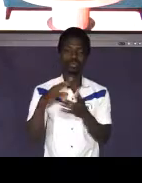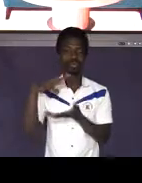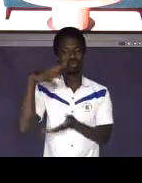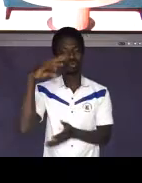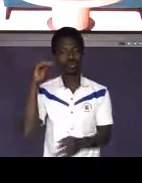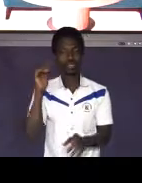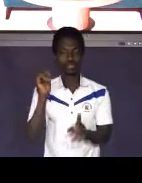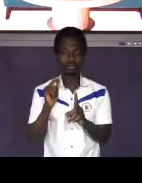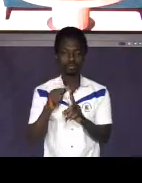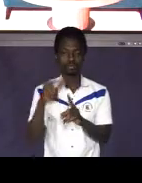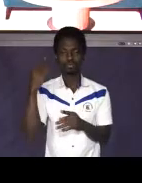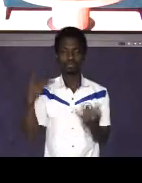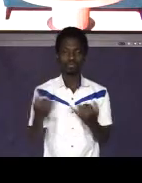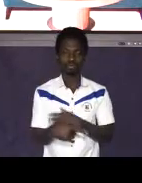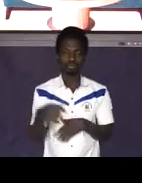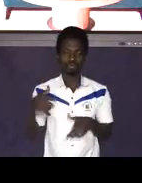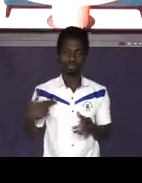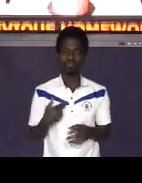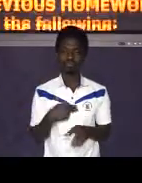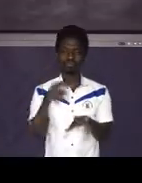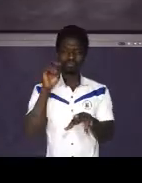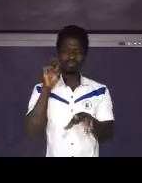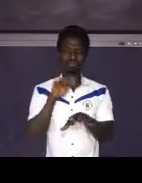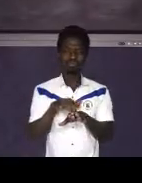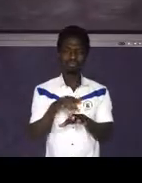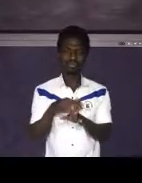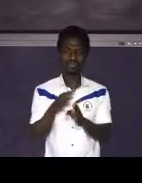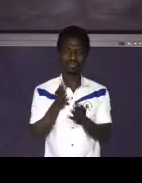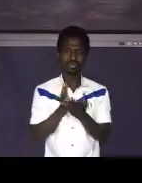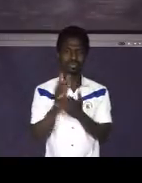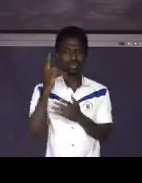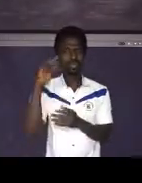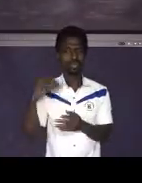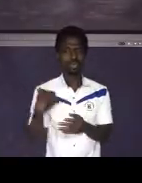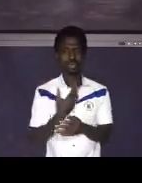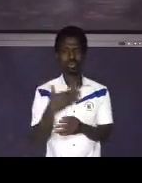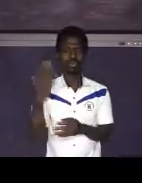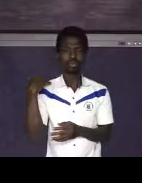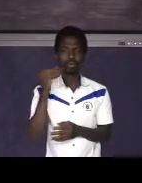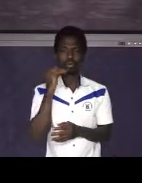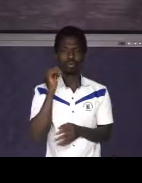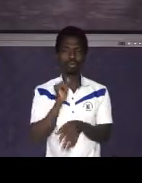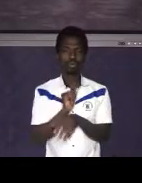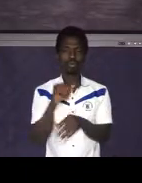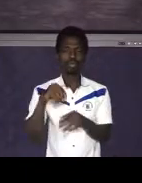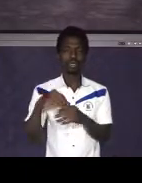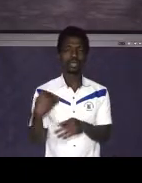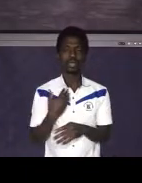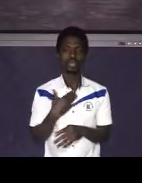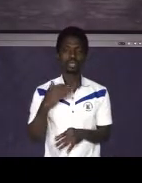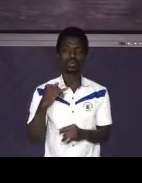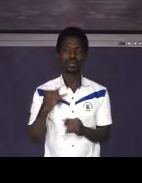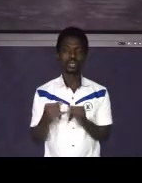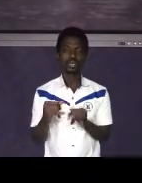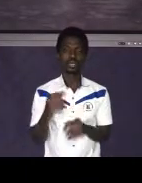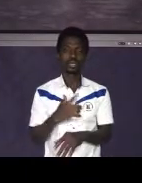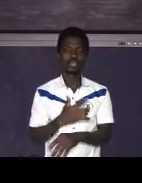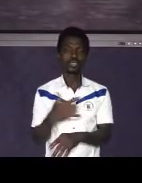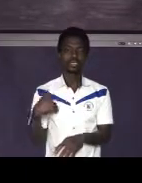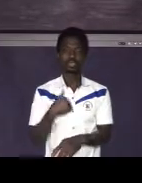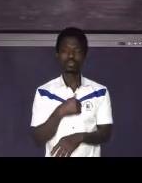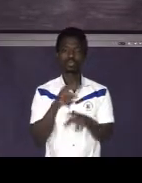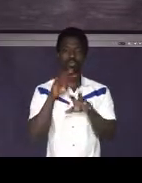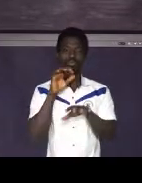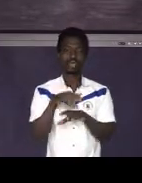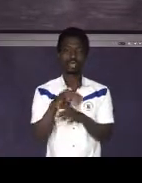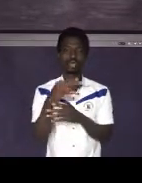today, let's look at the correction to our previous homework. In our last lesson, we looked at